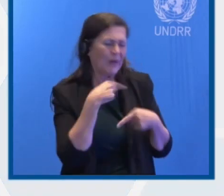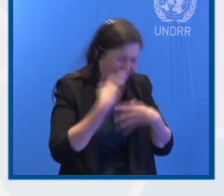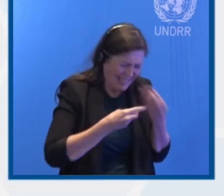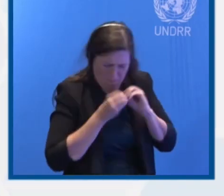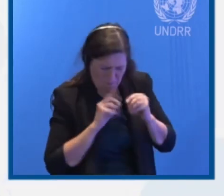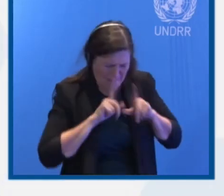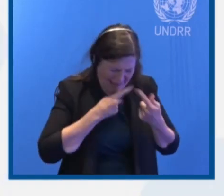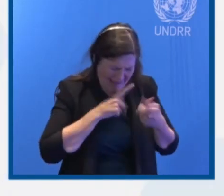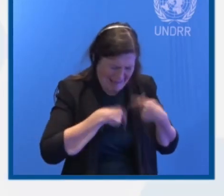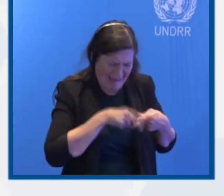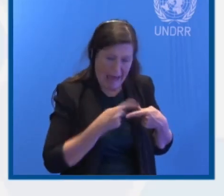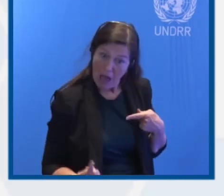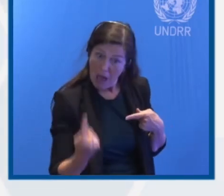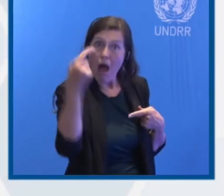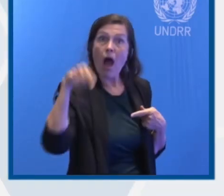youth because